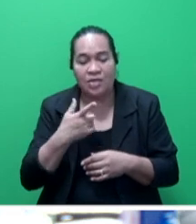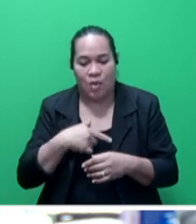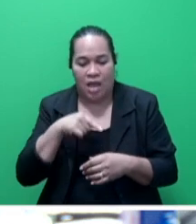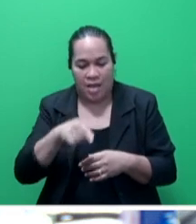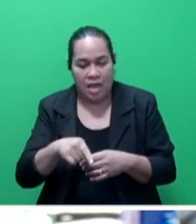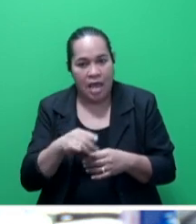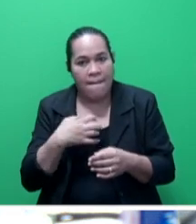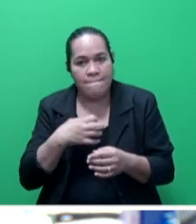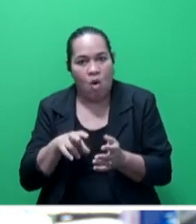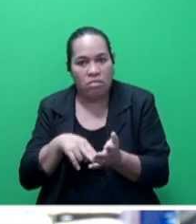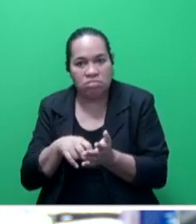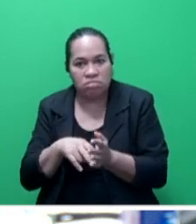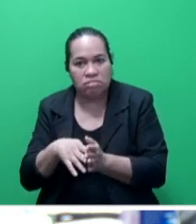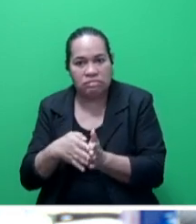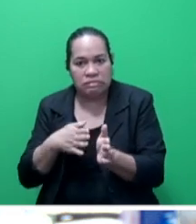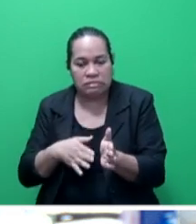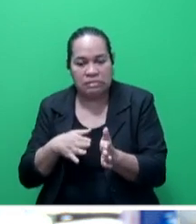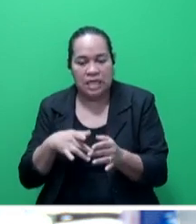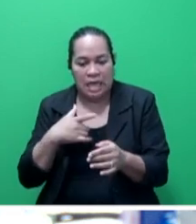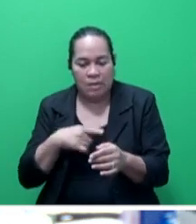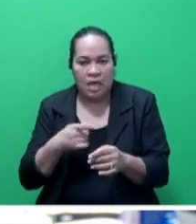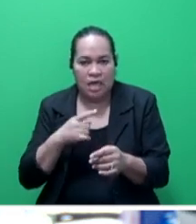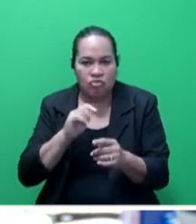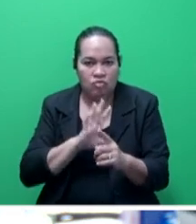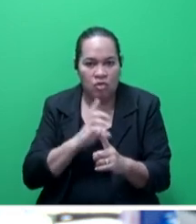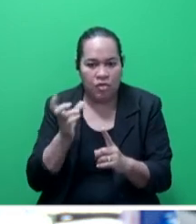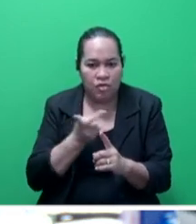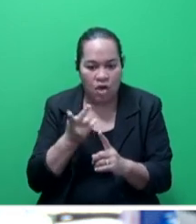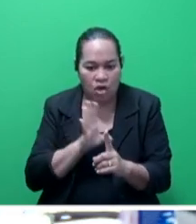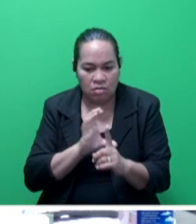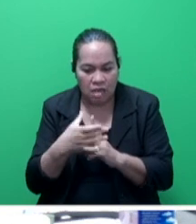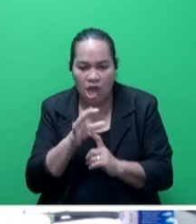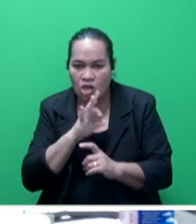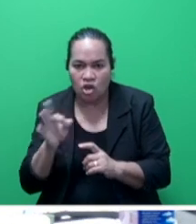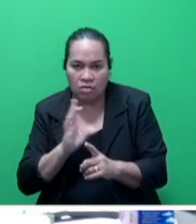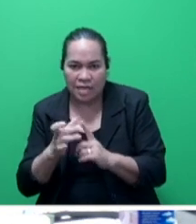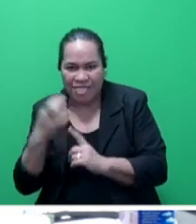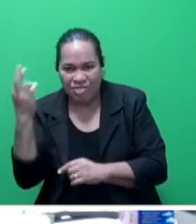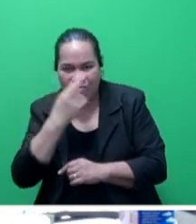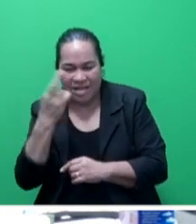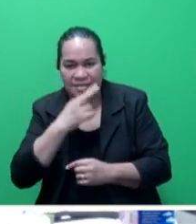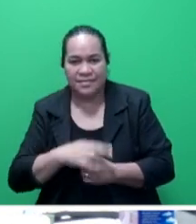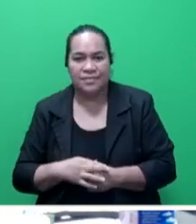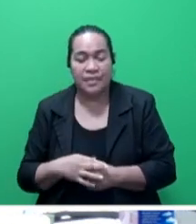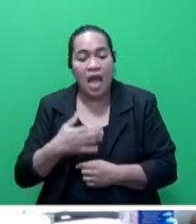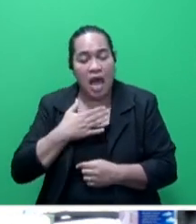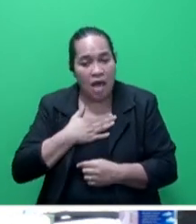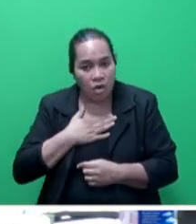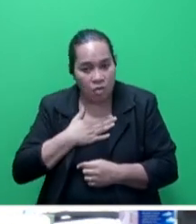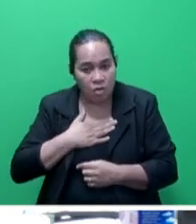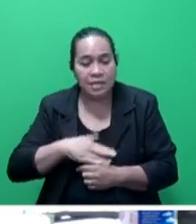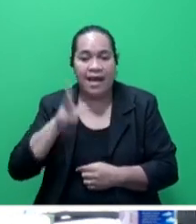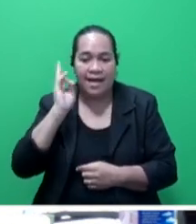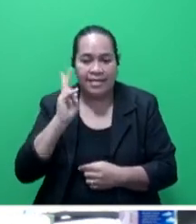more vulnerable and susceptible to both traditional and non-traditional security threats, Mr. Speaker, sir. I wish to